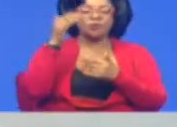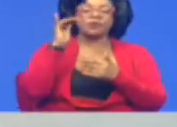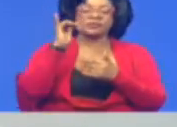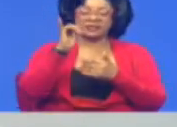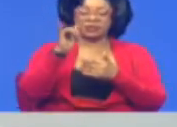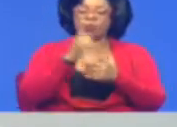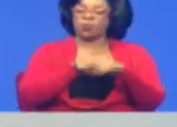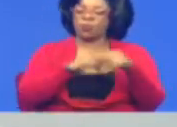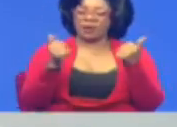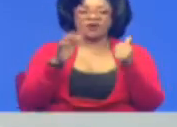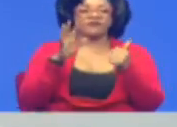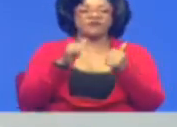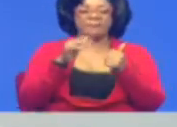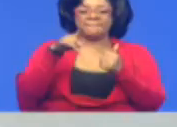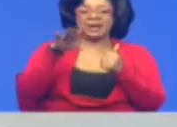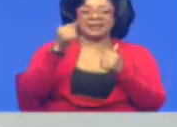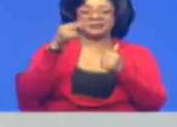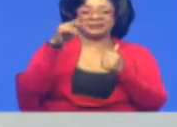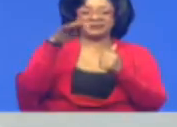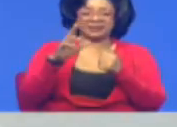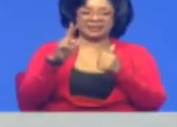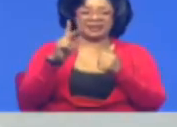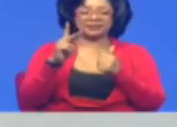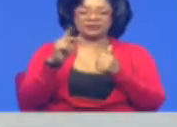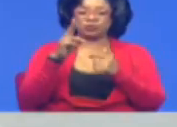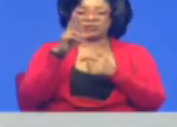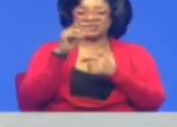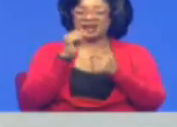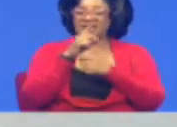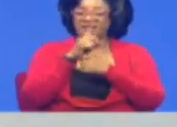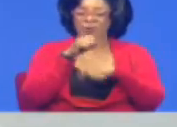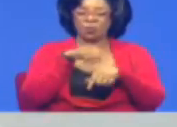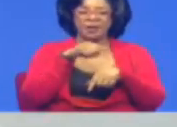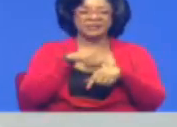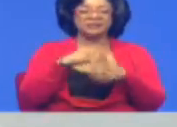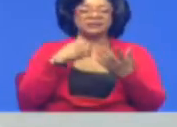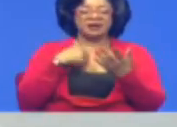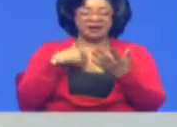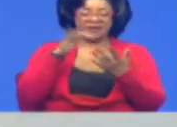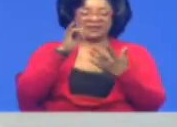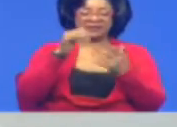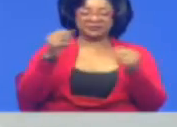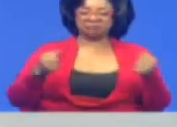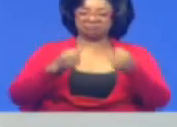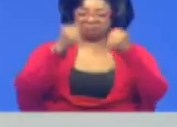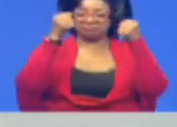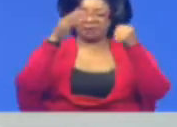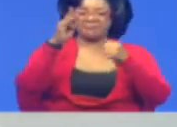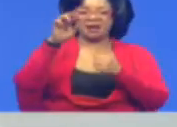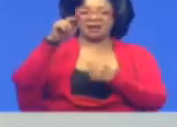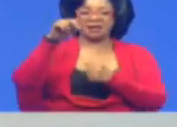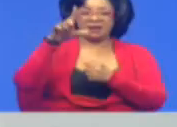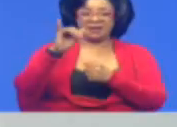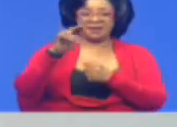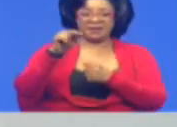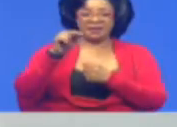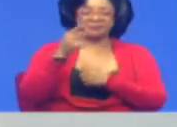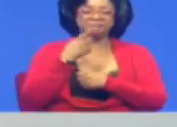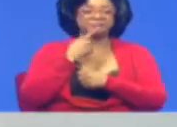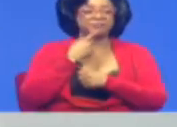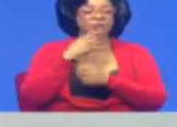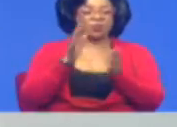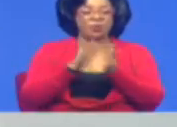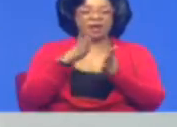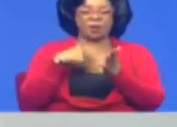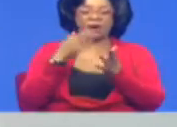He paced for Patrick Makau back in 2011 when he broke the record during the Berlin Marathon. Macharia spoke to our